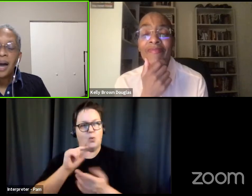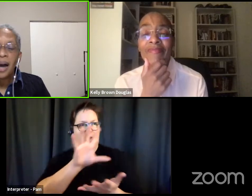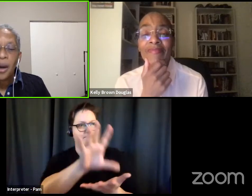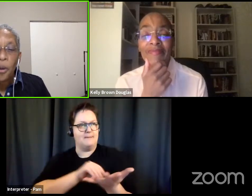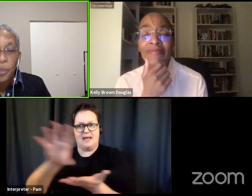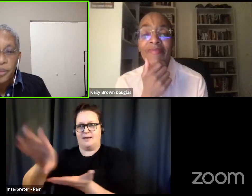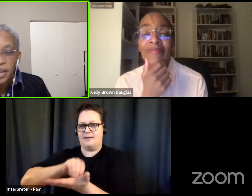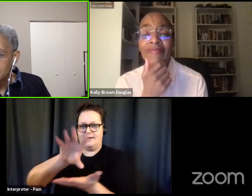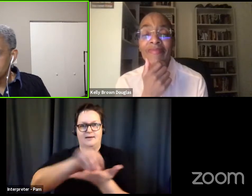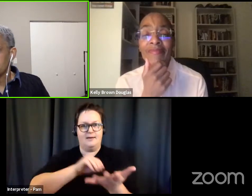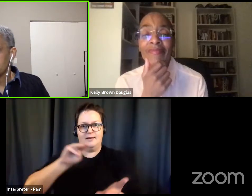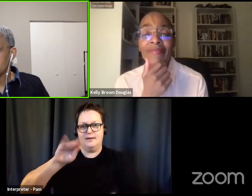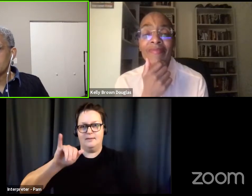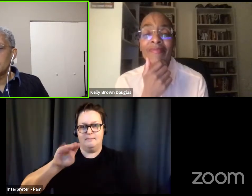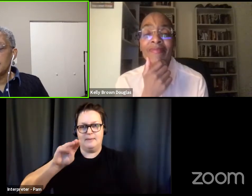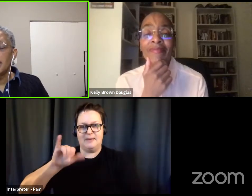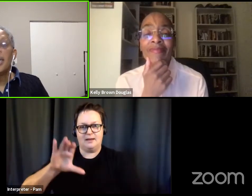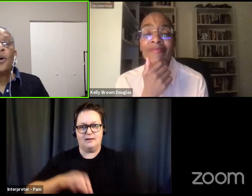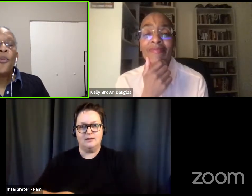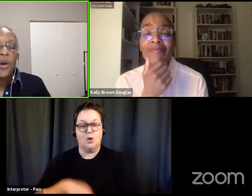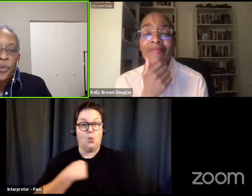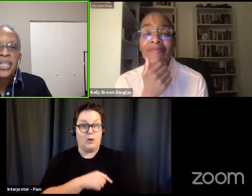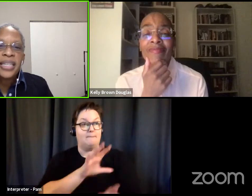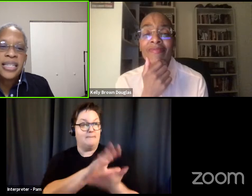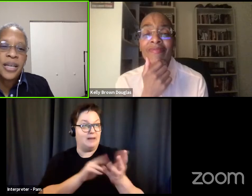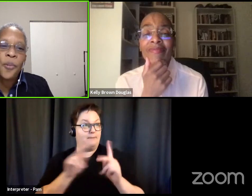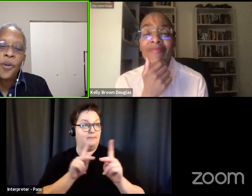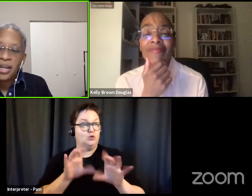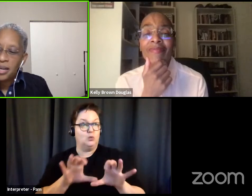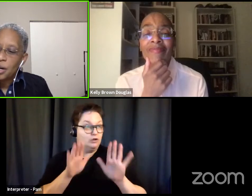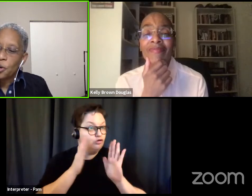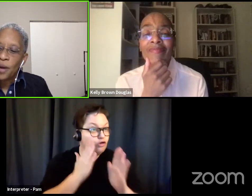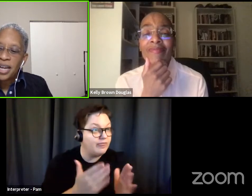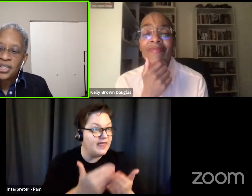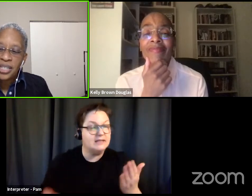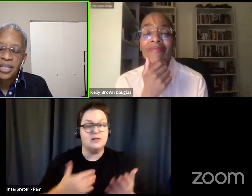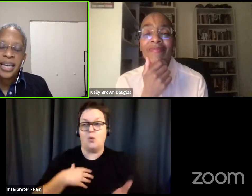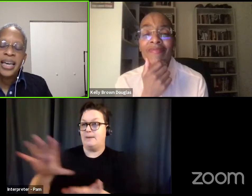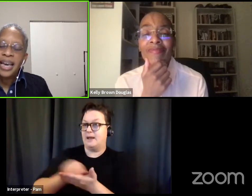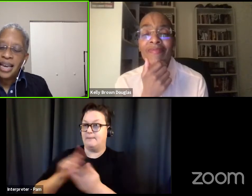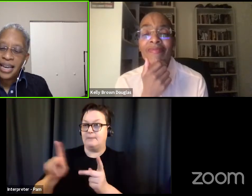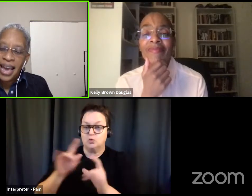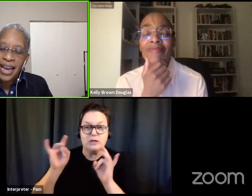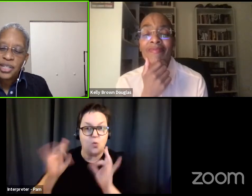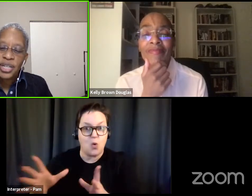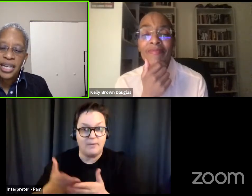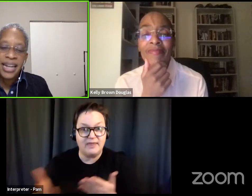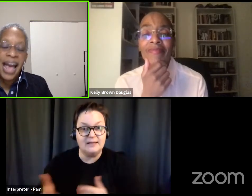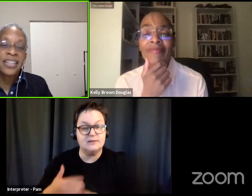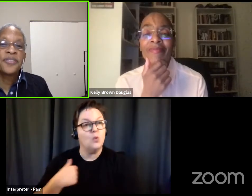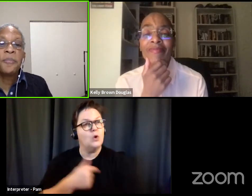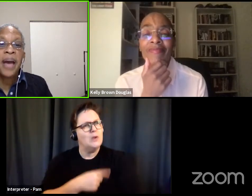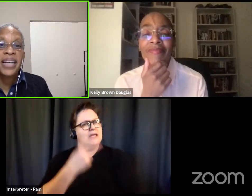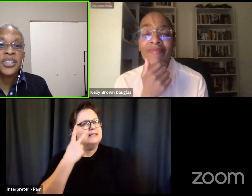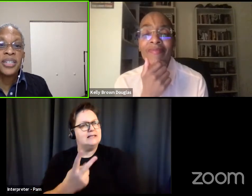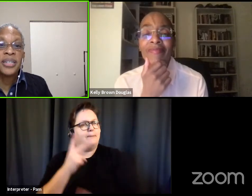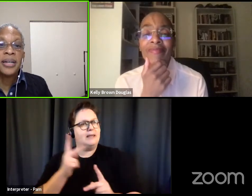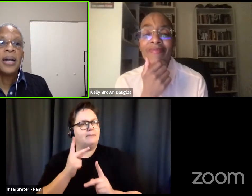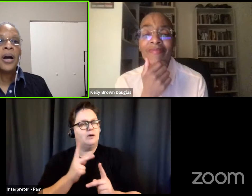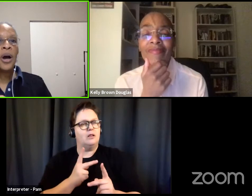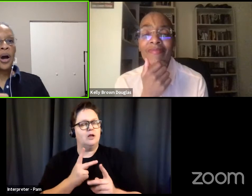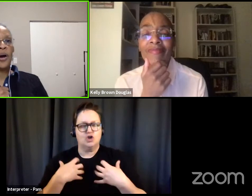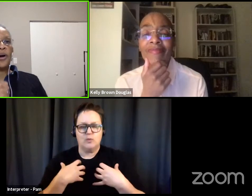doing horrible things. When we see someone courageously engaged in an act of